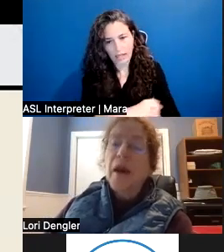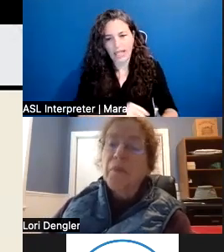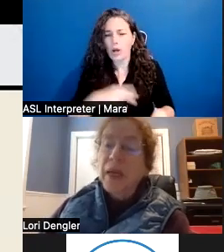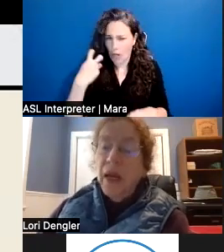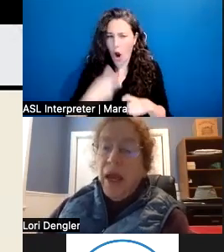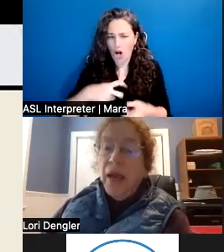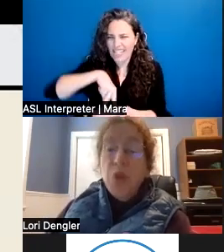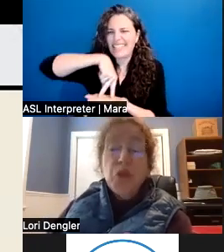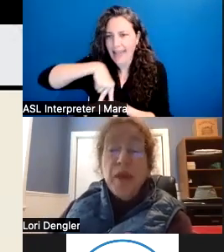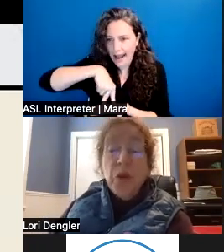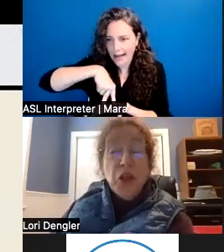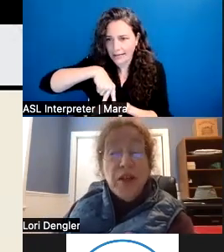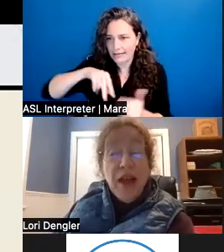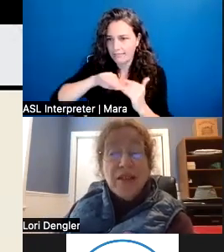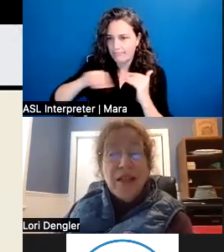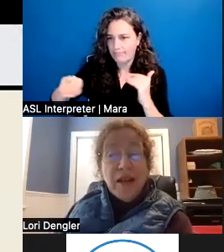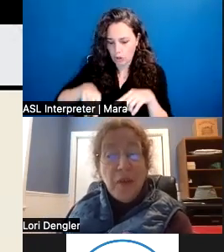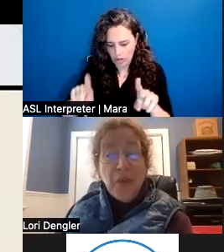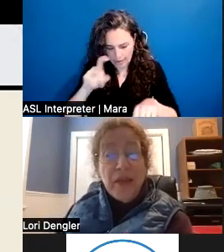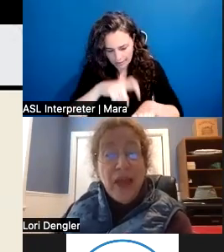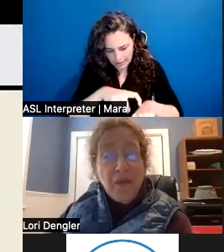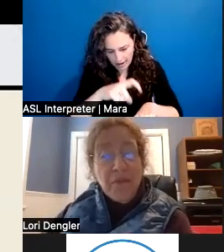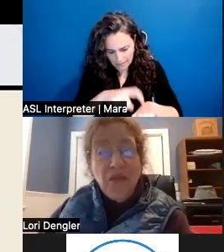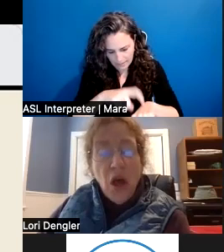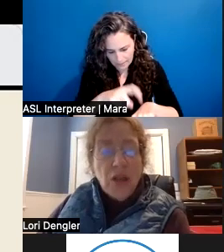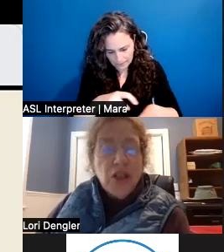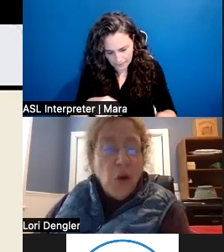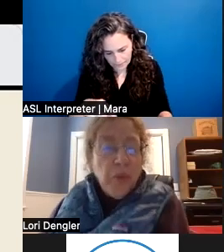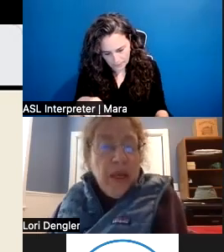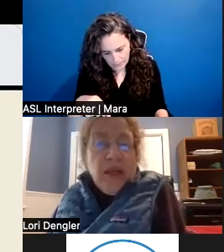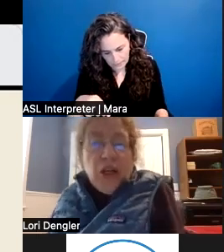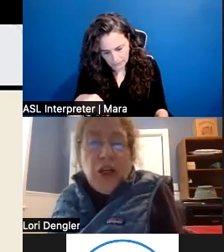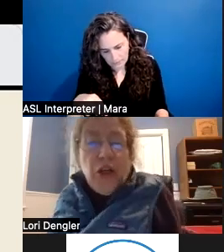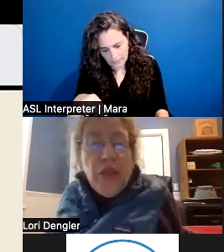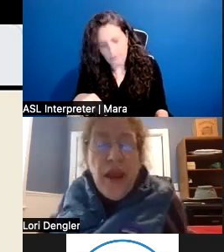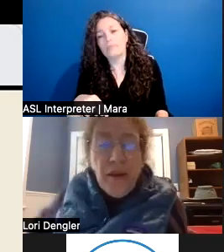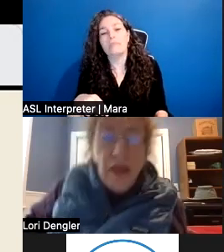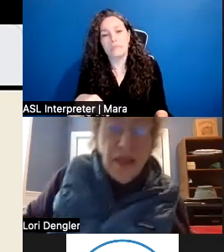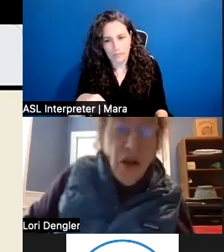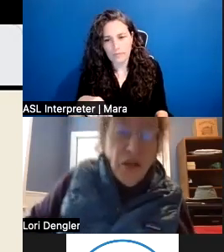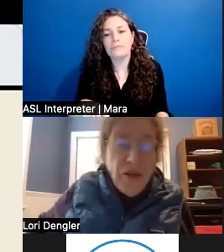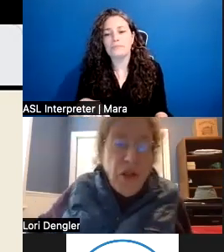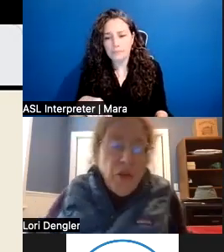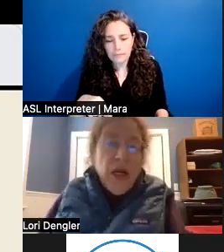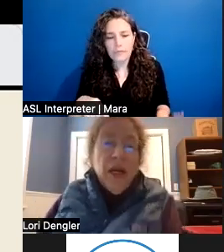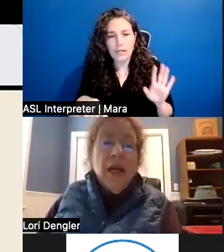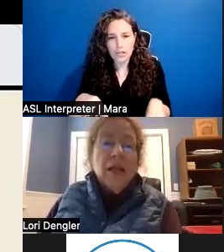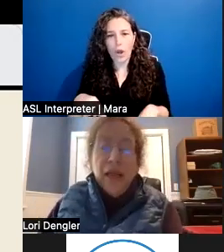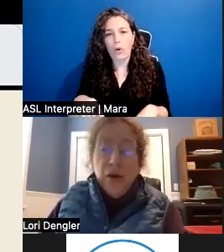standing up. And most people could not stand up, and that may have also been a good thing, as I'll get